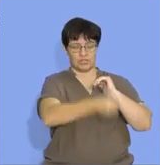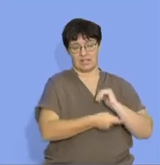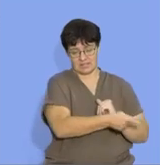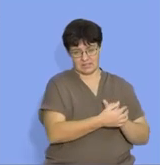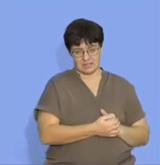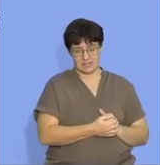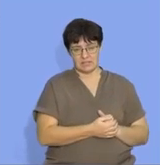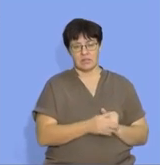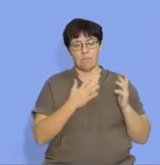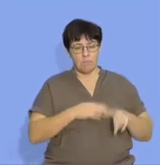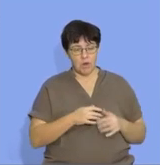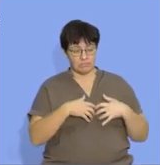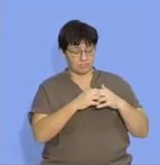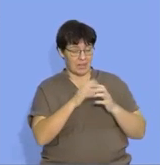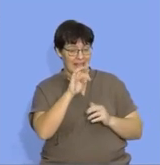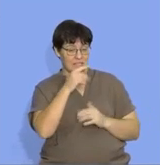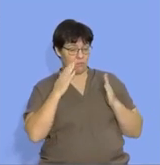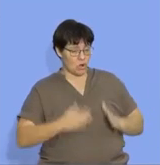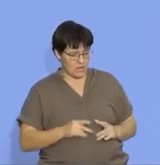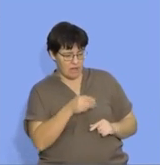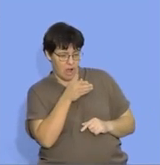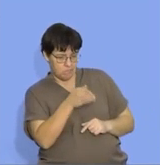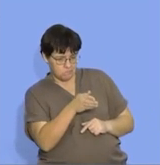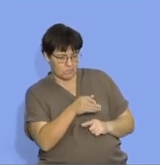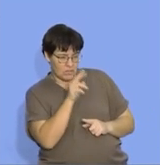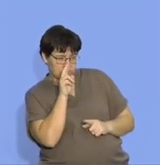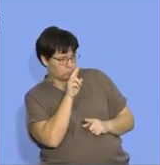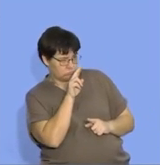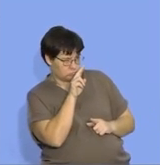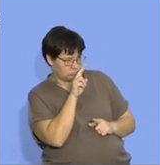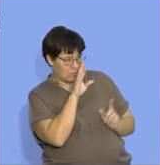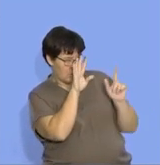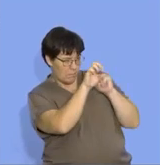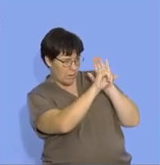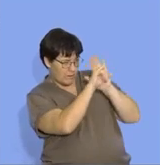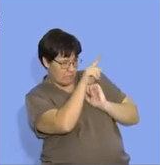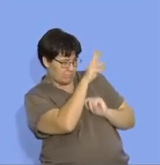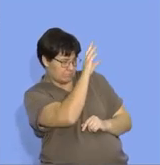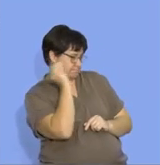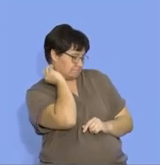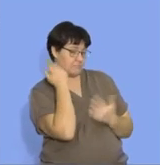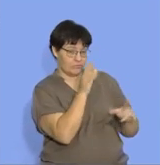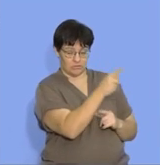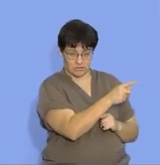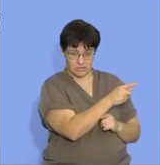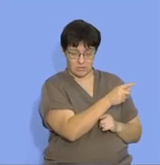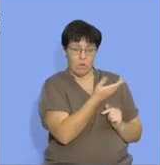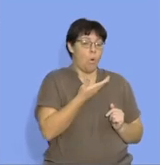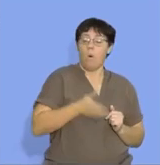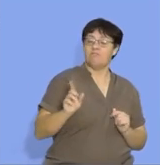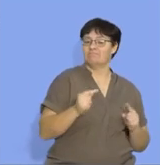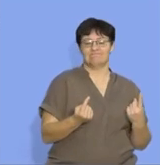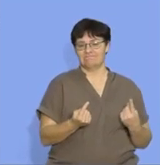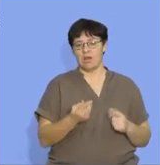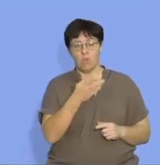body makes the antibodies and we keep them. That's what happens over there. We keep them. We don't get rid of them. They're there in